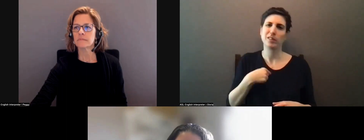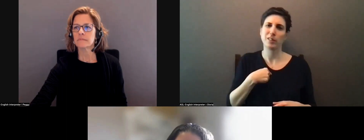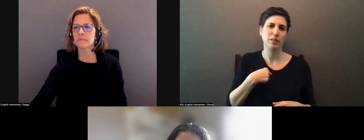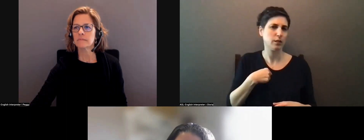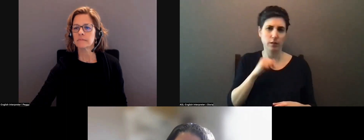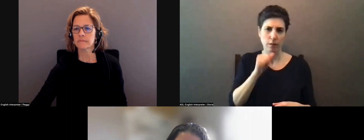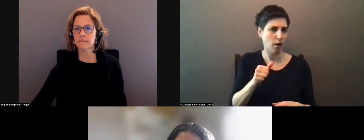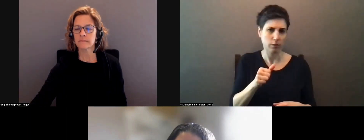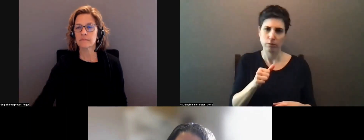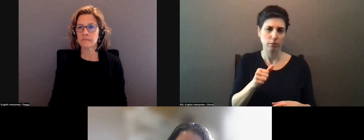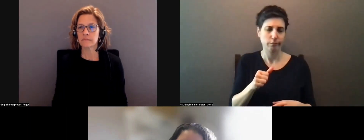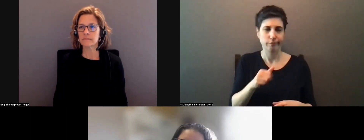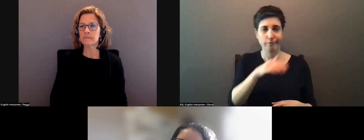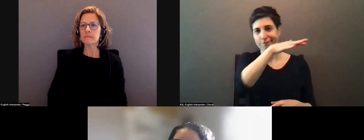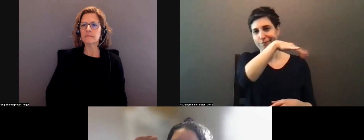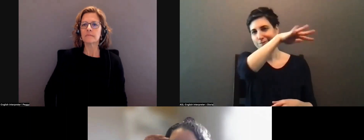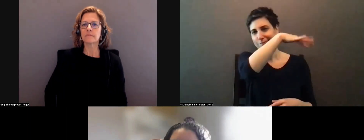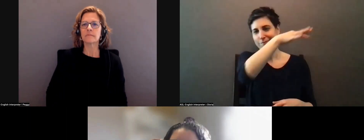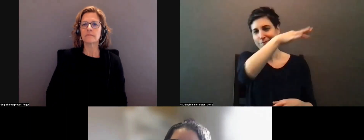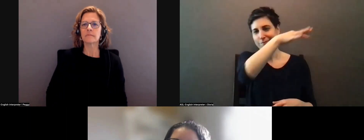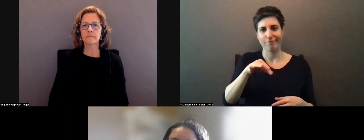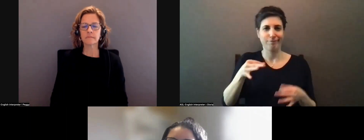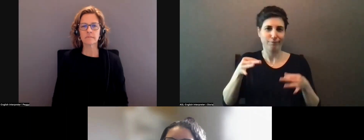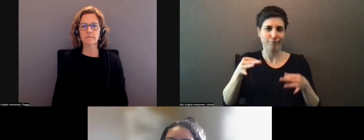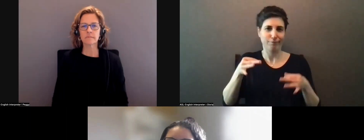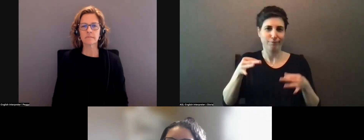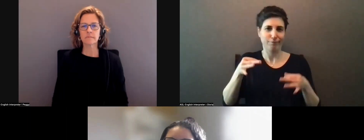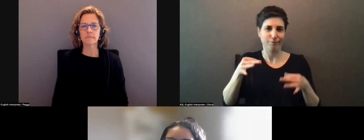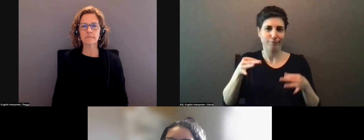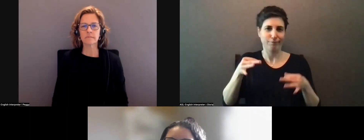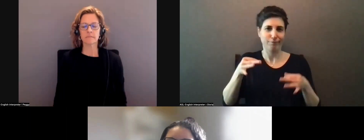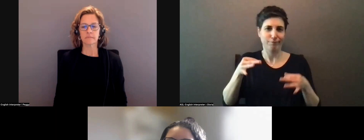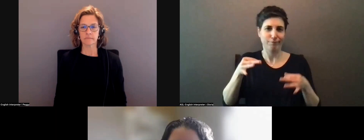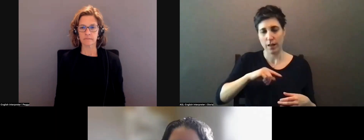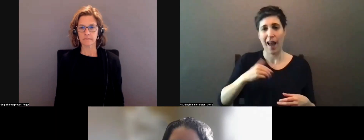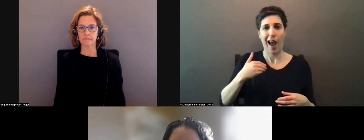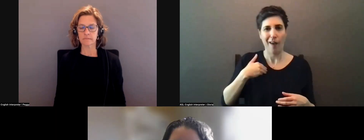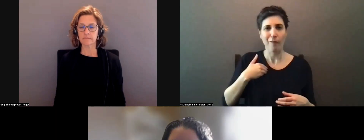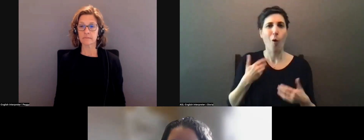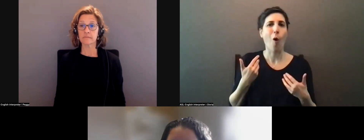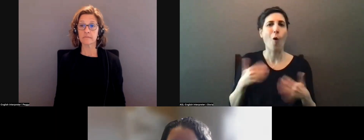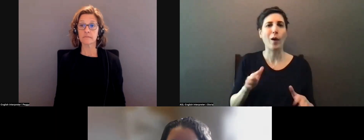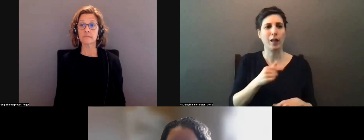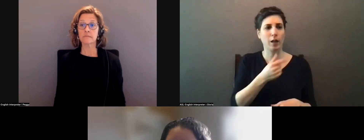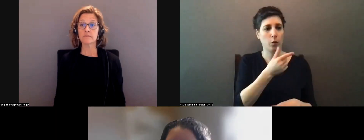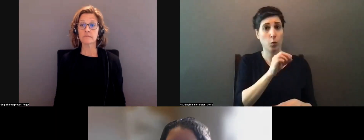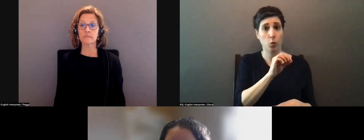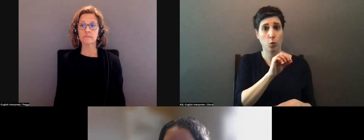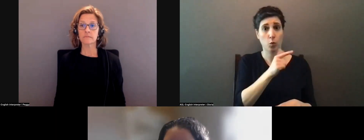I mean, yeah, it was like we had the board up until